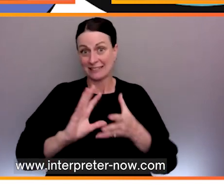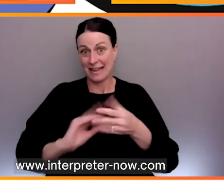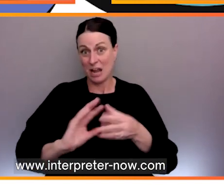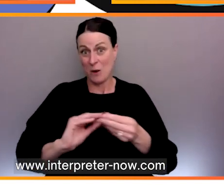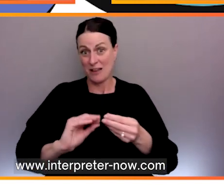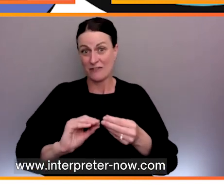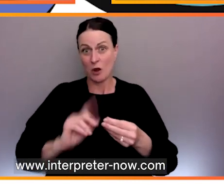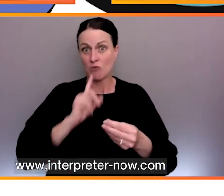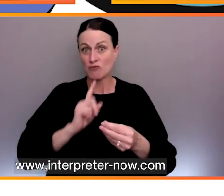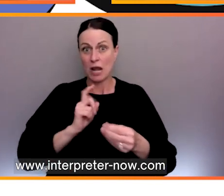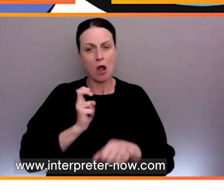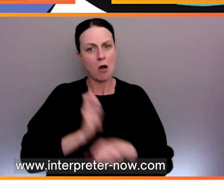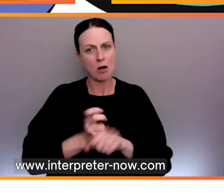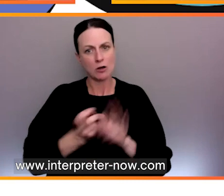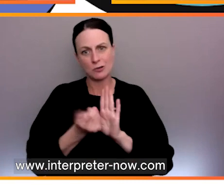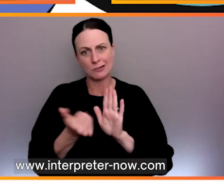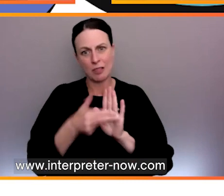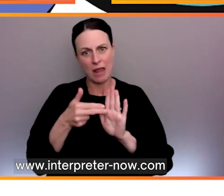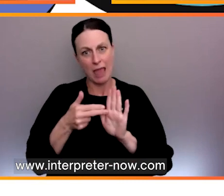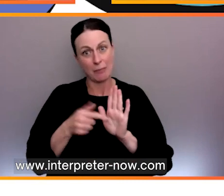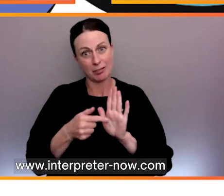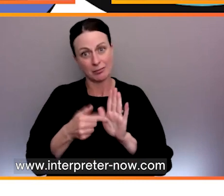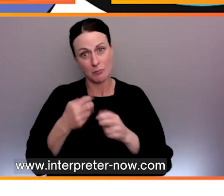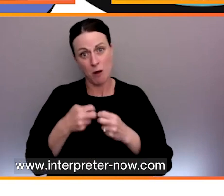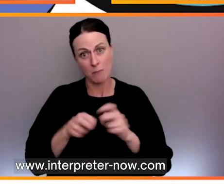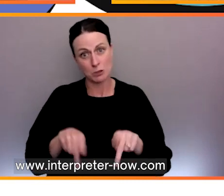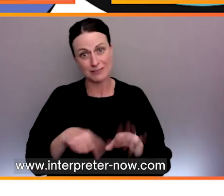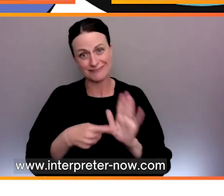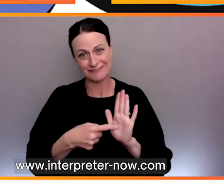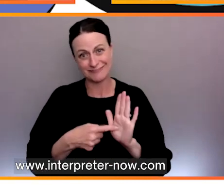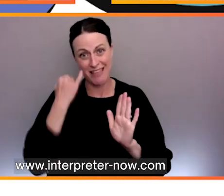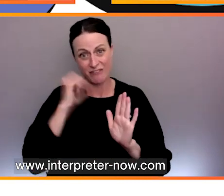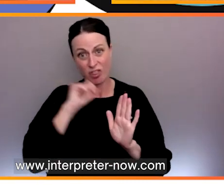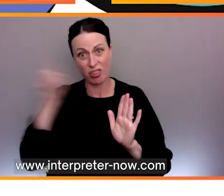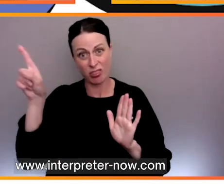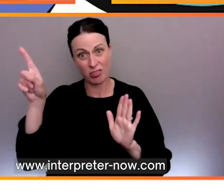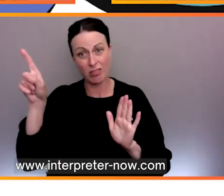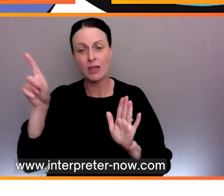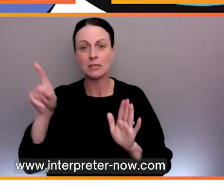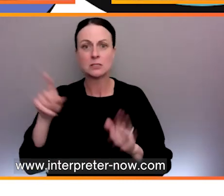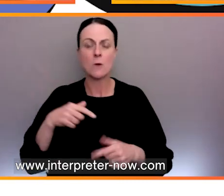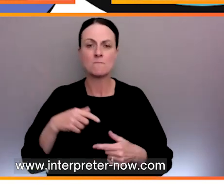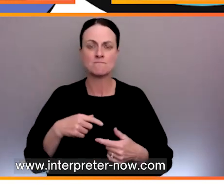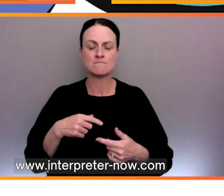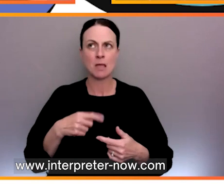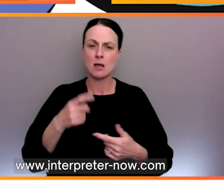What, and I talked about, my upbringing is one of, it's scoreboard. It's super